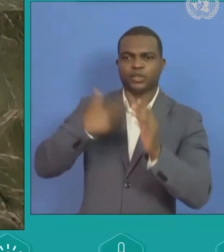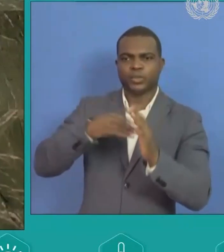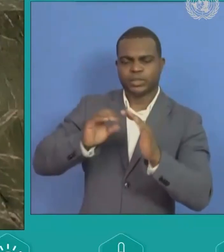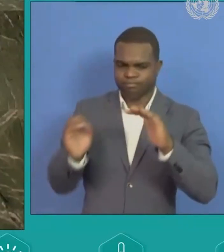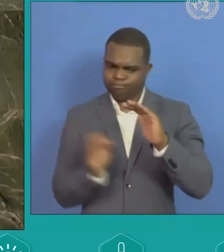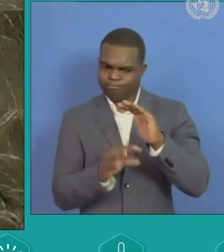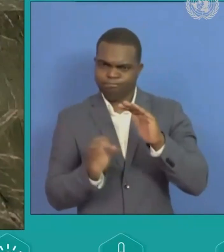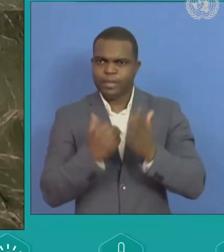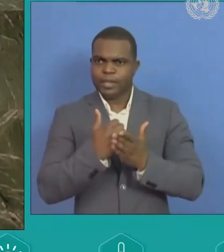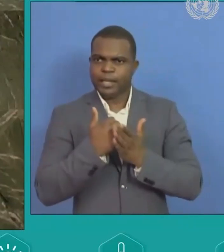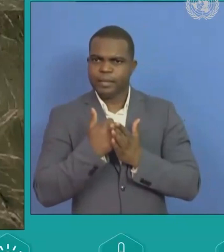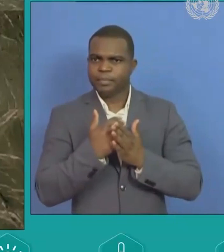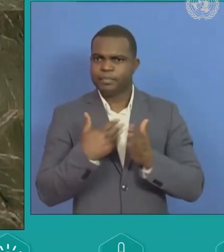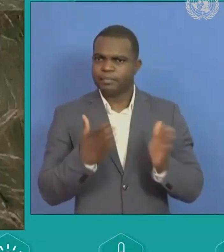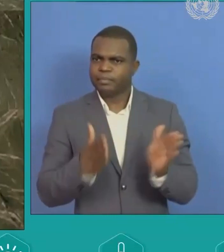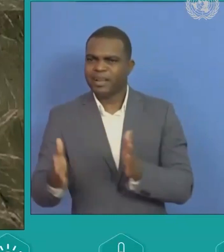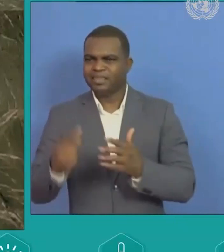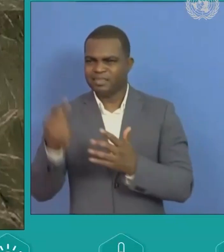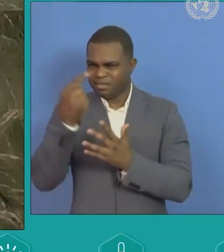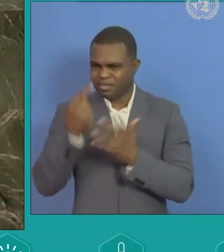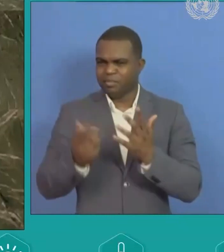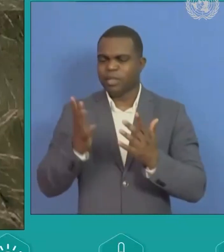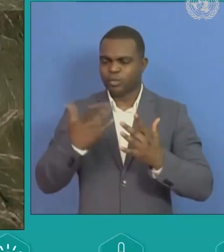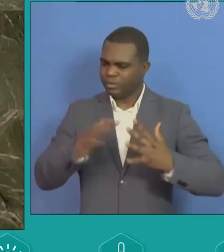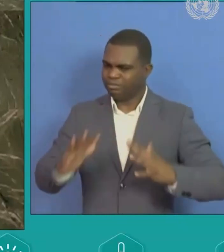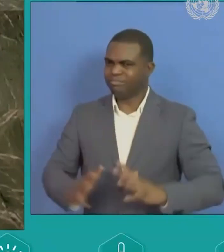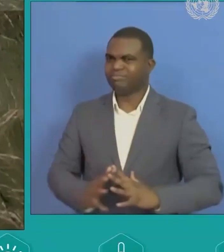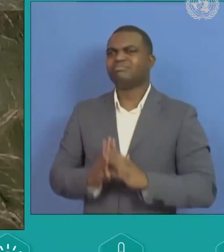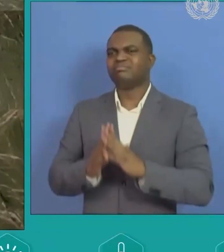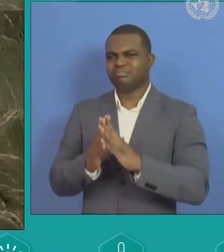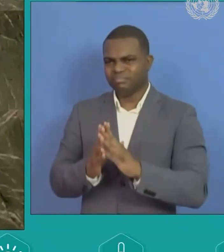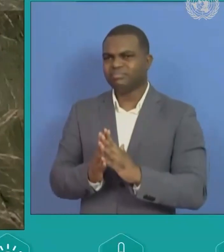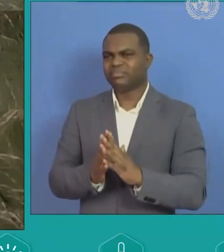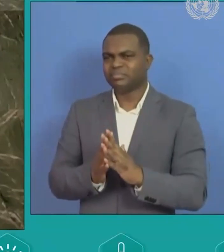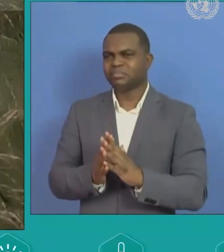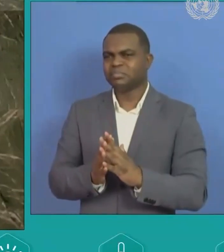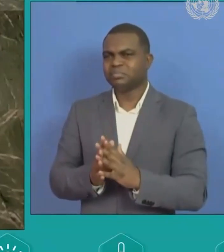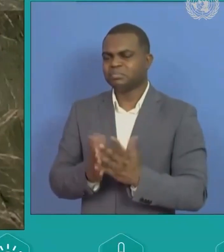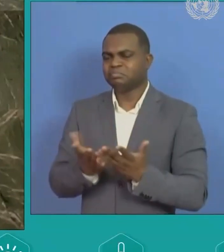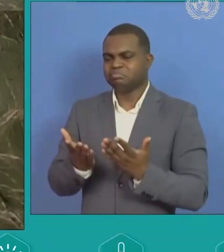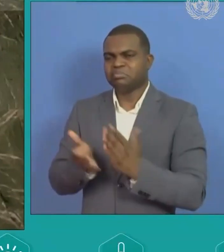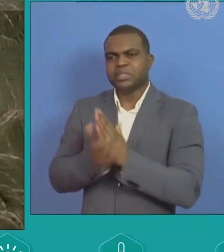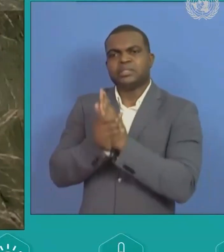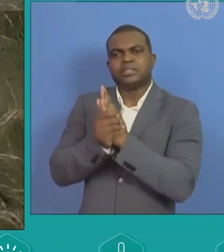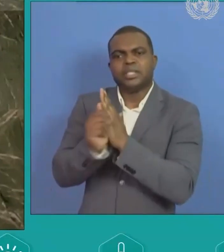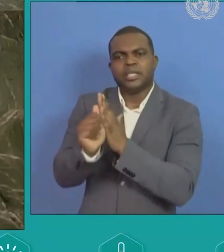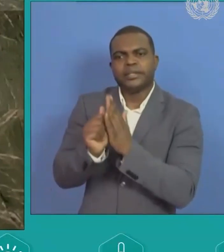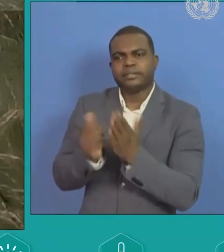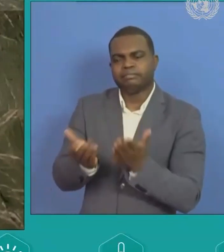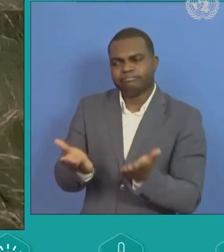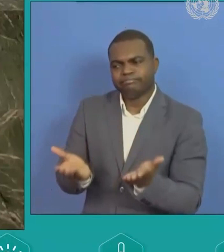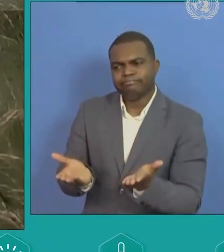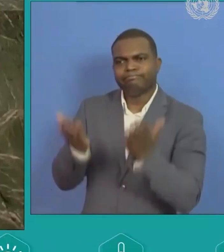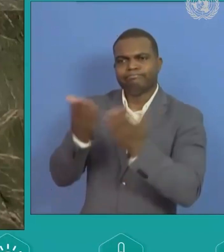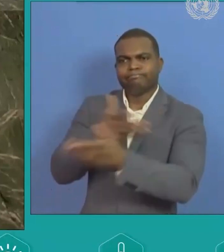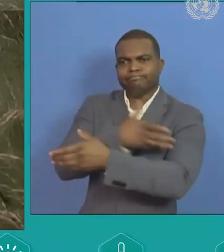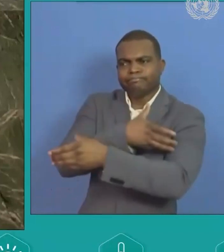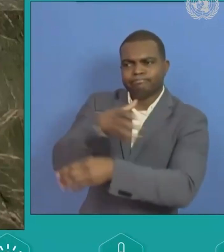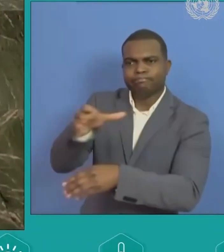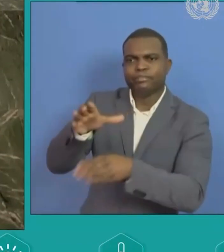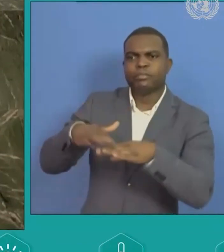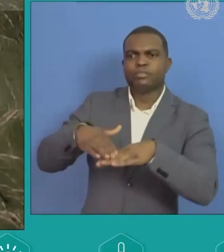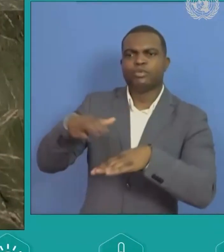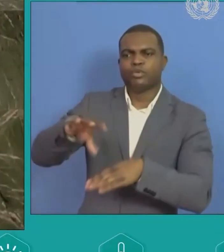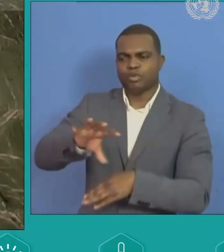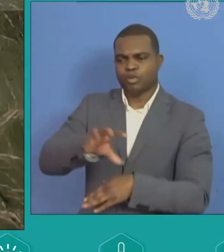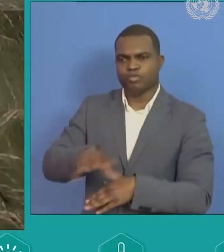is critical, as CARICOM countries must adapt to cope with the impacts of climate change. This